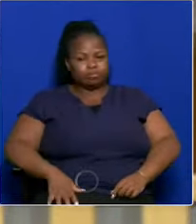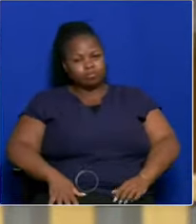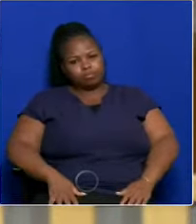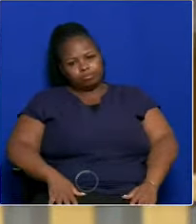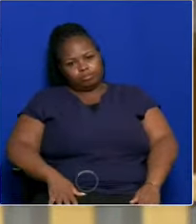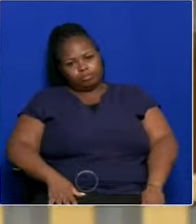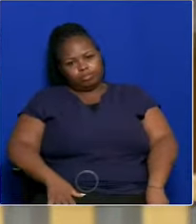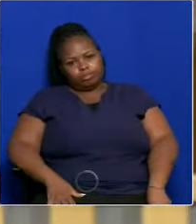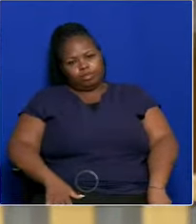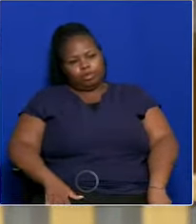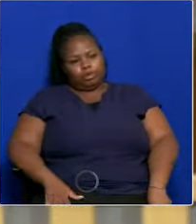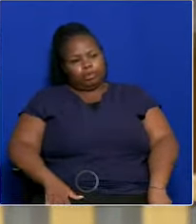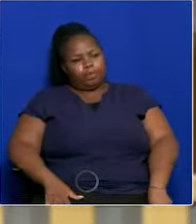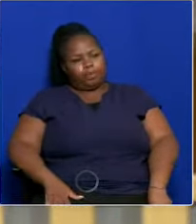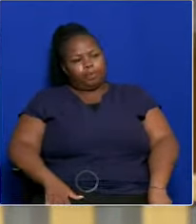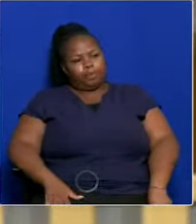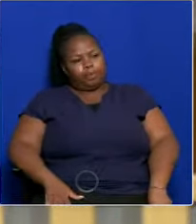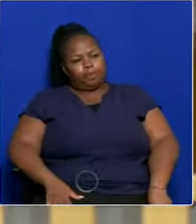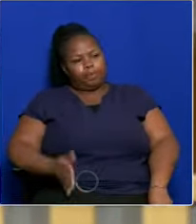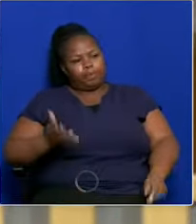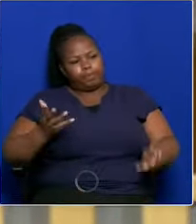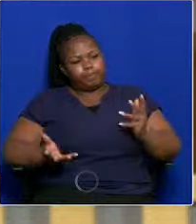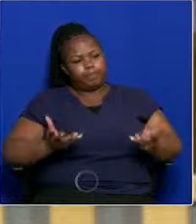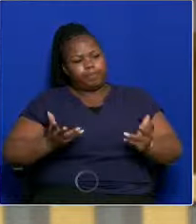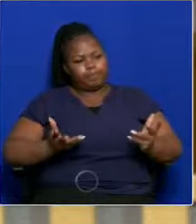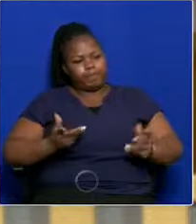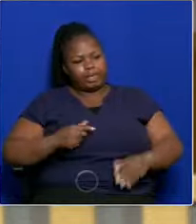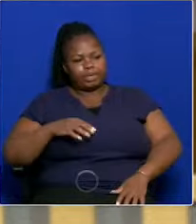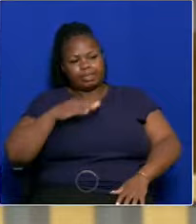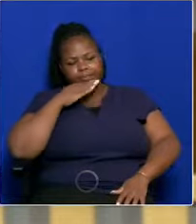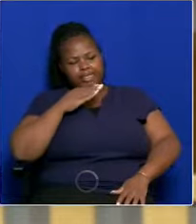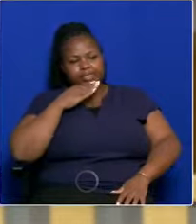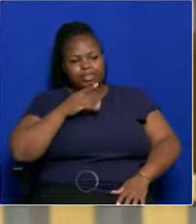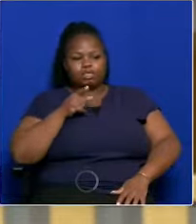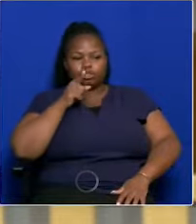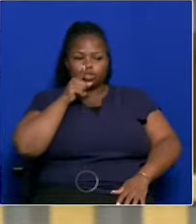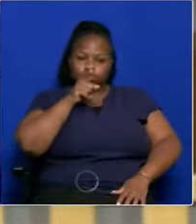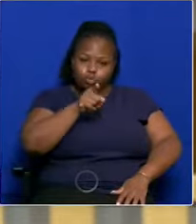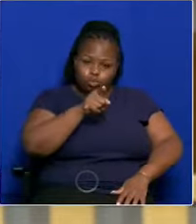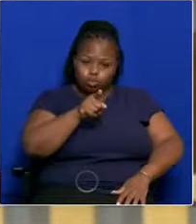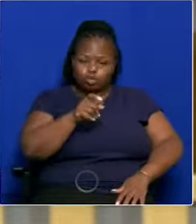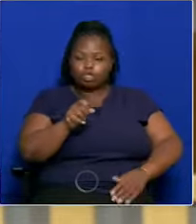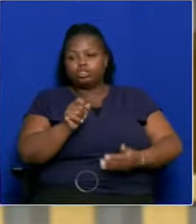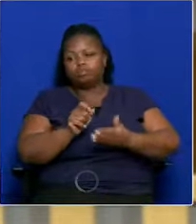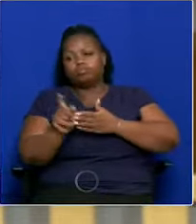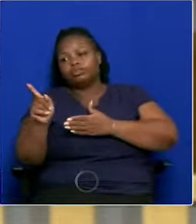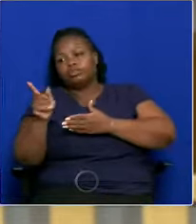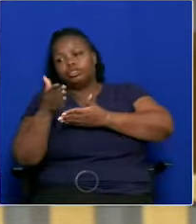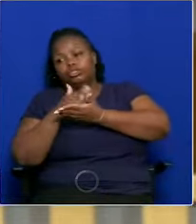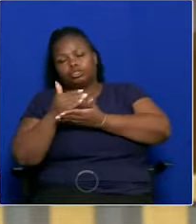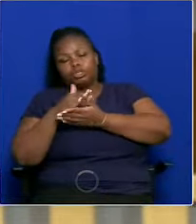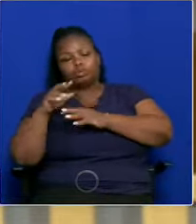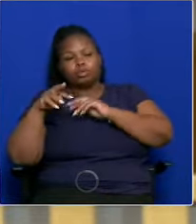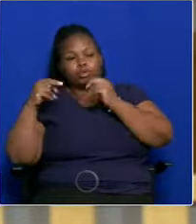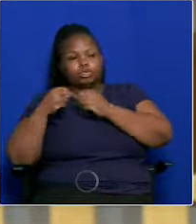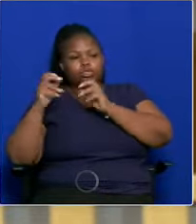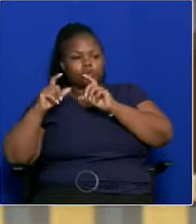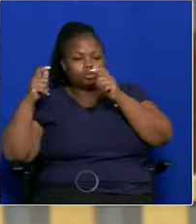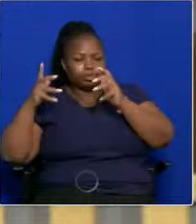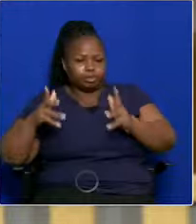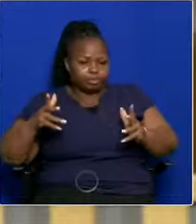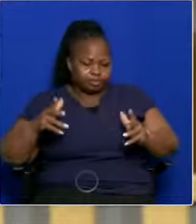may suggest that you are sharing about the National Commissioner,